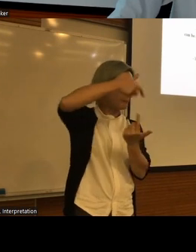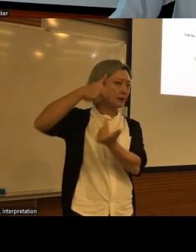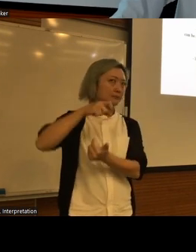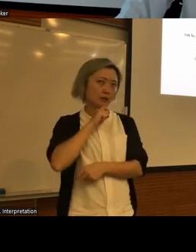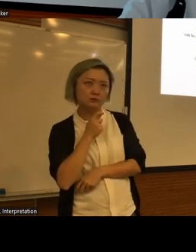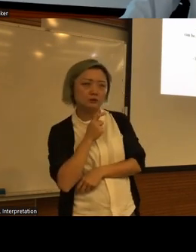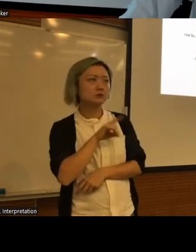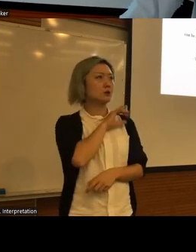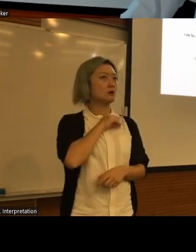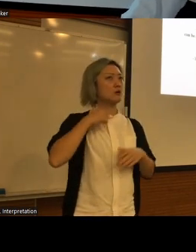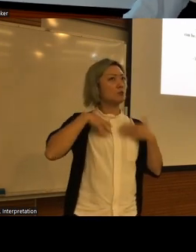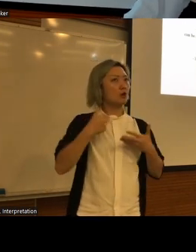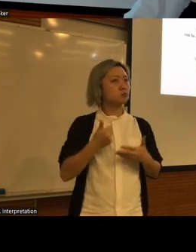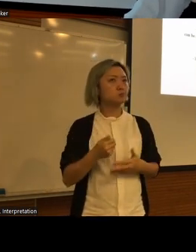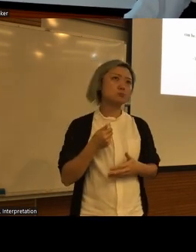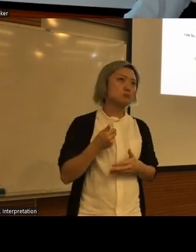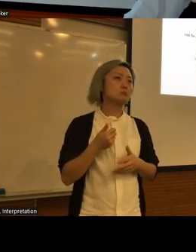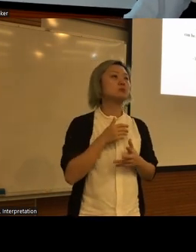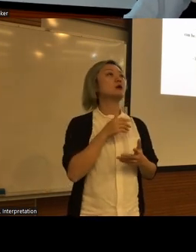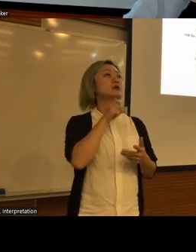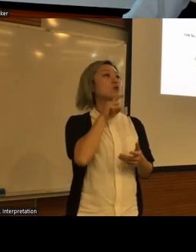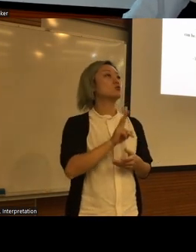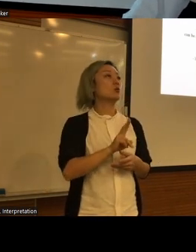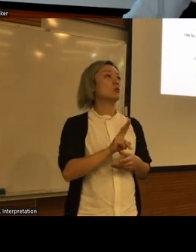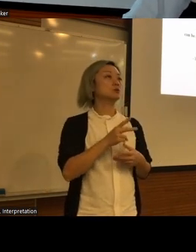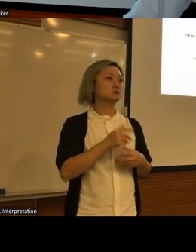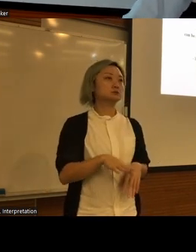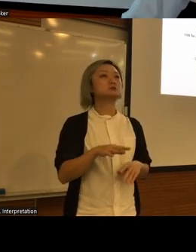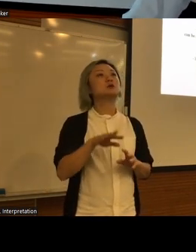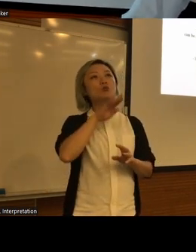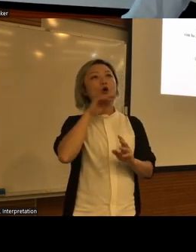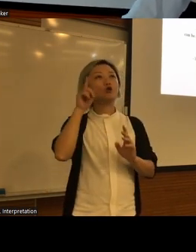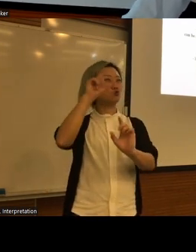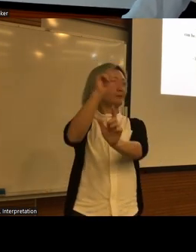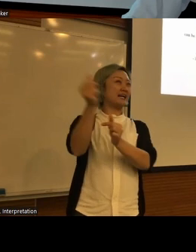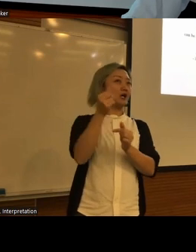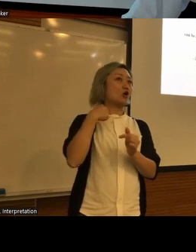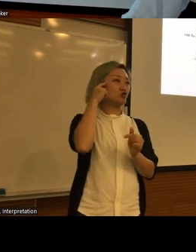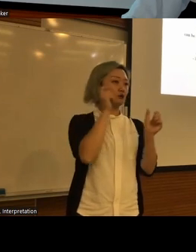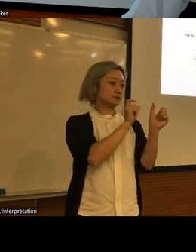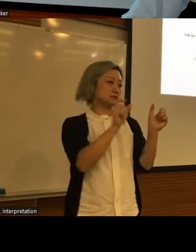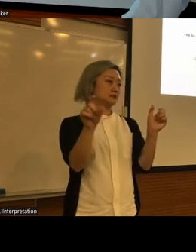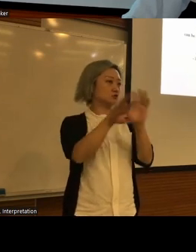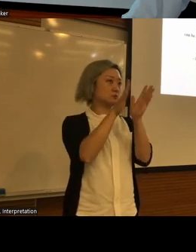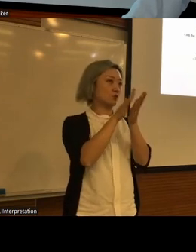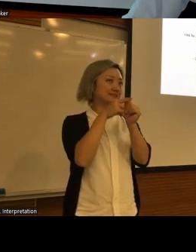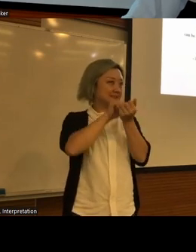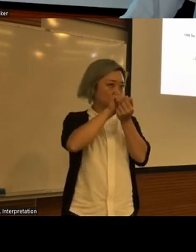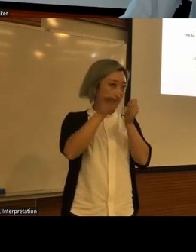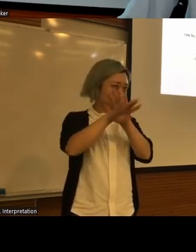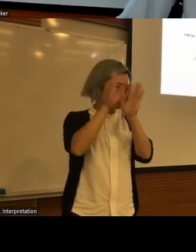think every interpreter should know that, even if ideologically we say, no, we don't work that way.